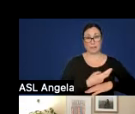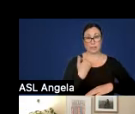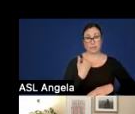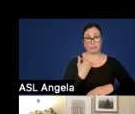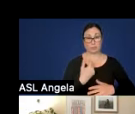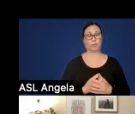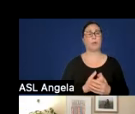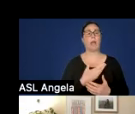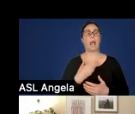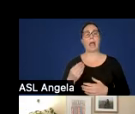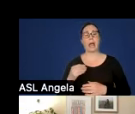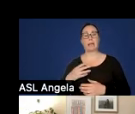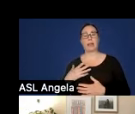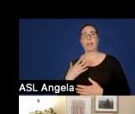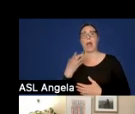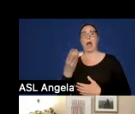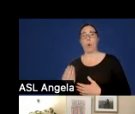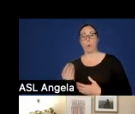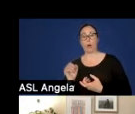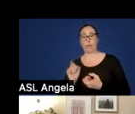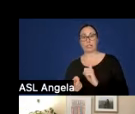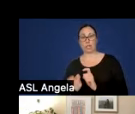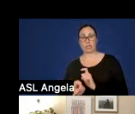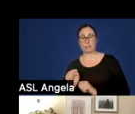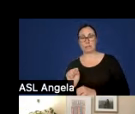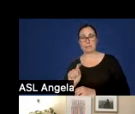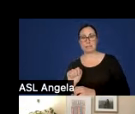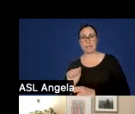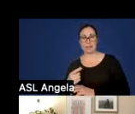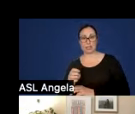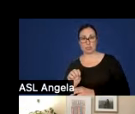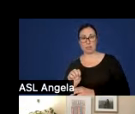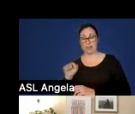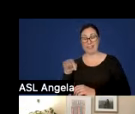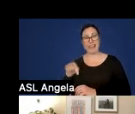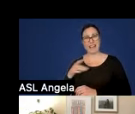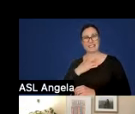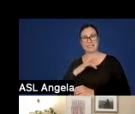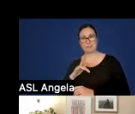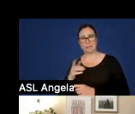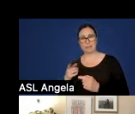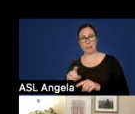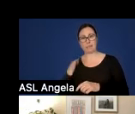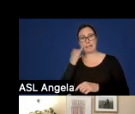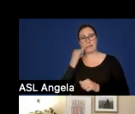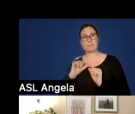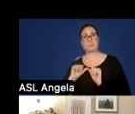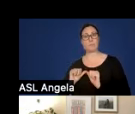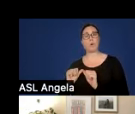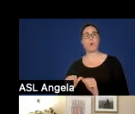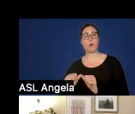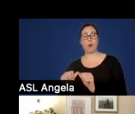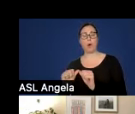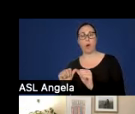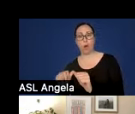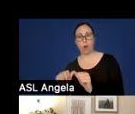stage. And the outward adjustment stage typically happens if there's been prolonged trauma, or